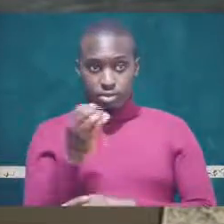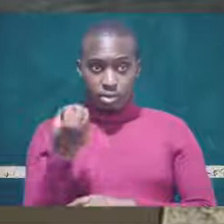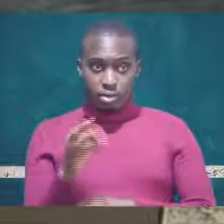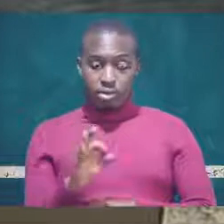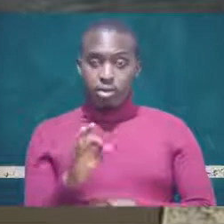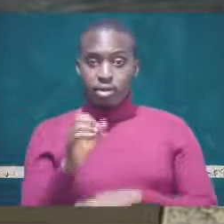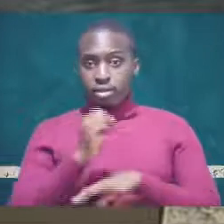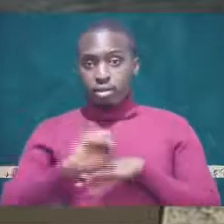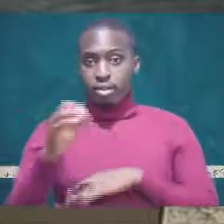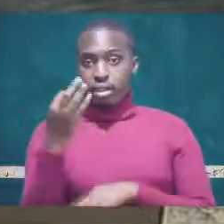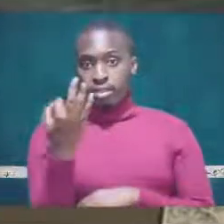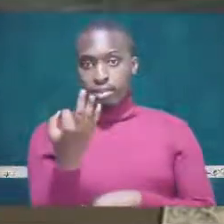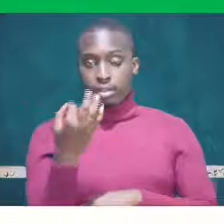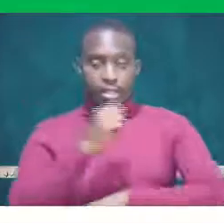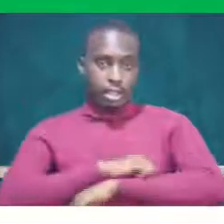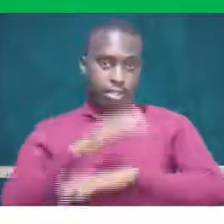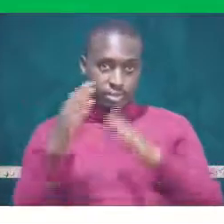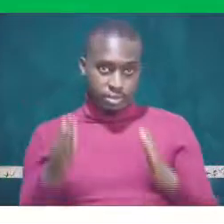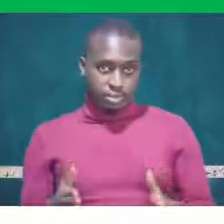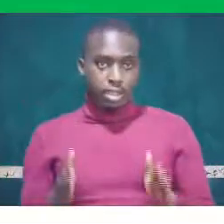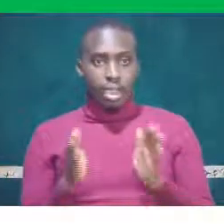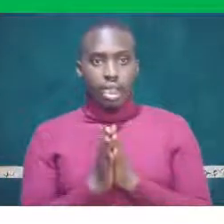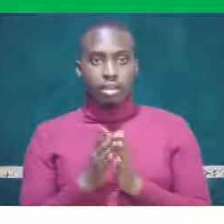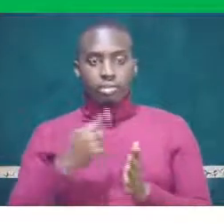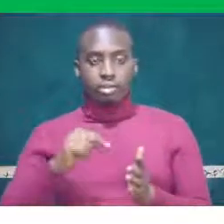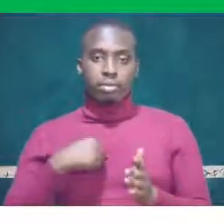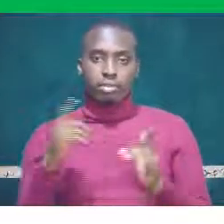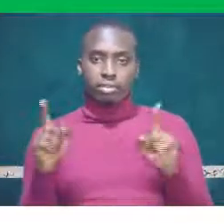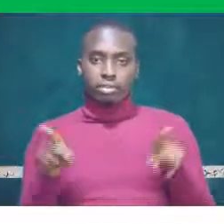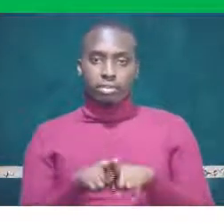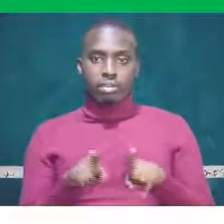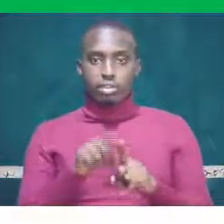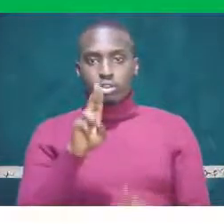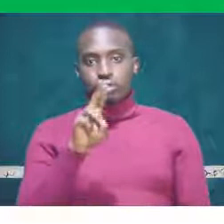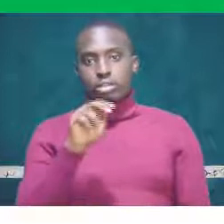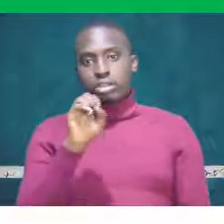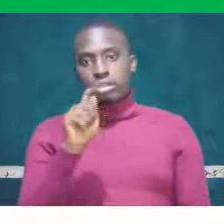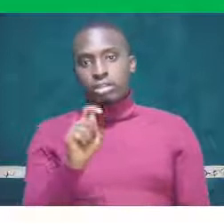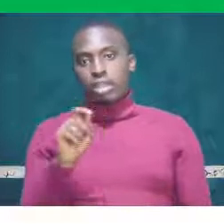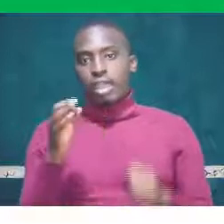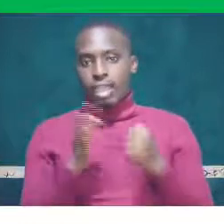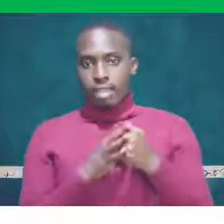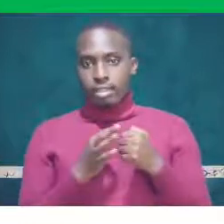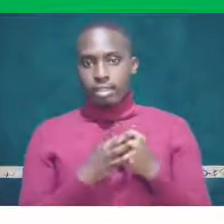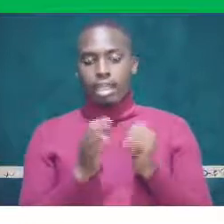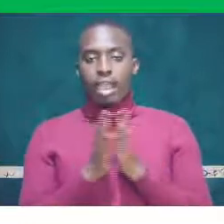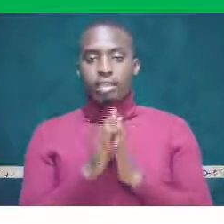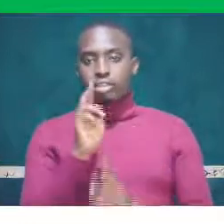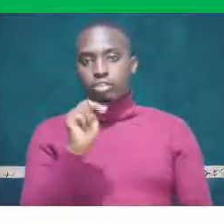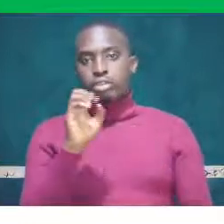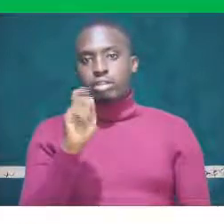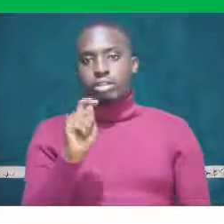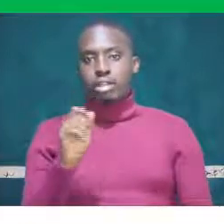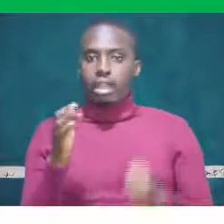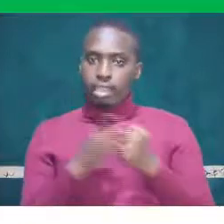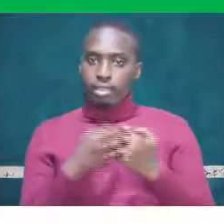Form 3, Senior 3 class, and we are still on the same unit, which is Unit 8. And Unit 8 is concerning